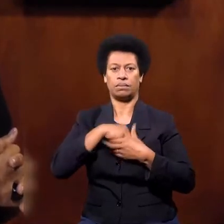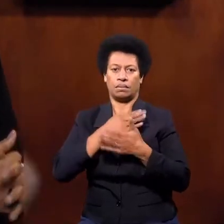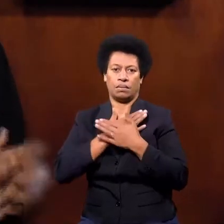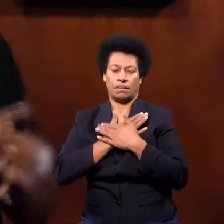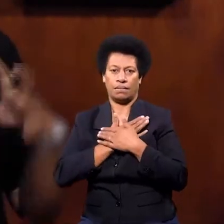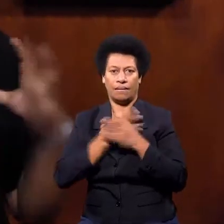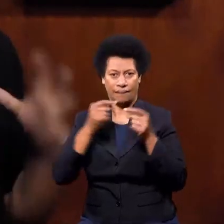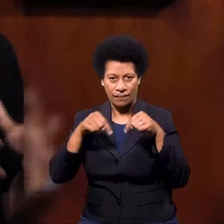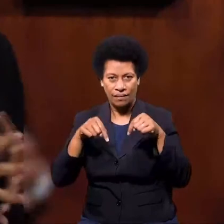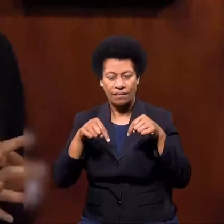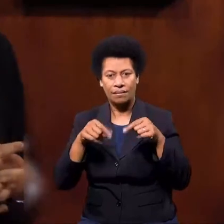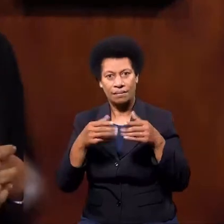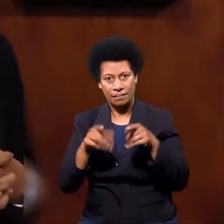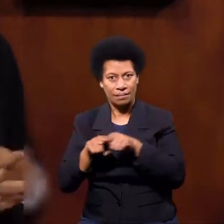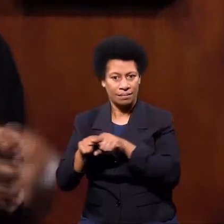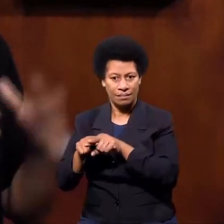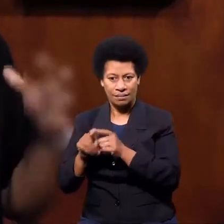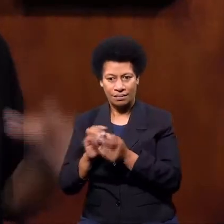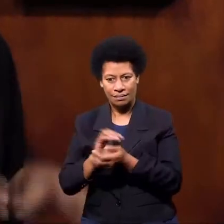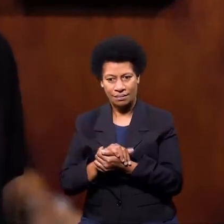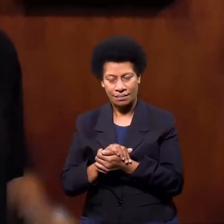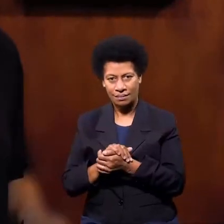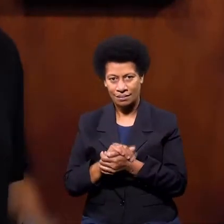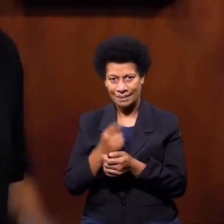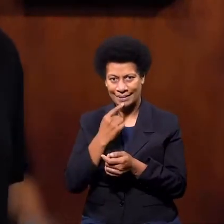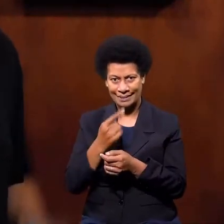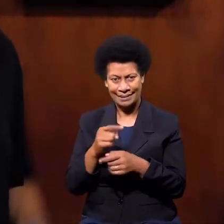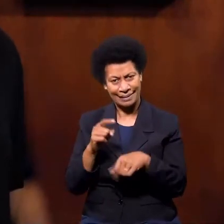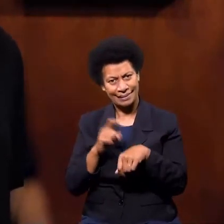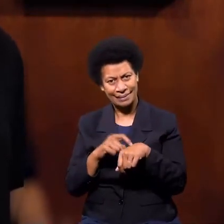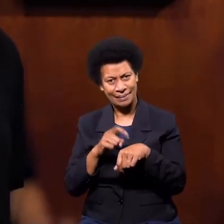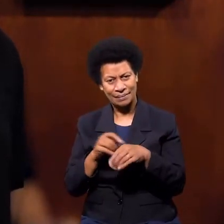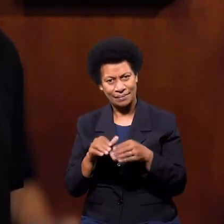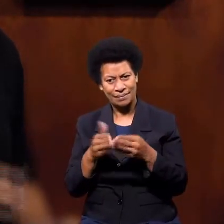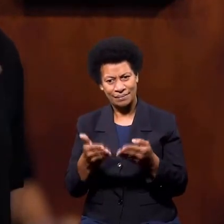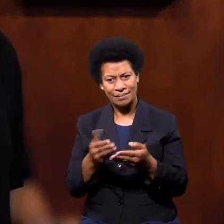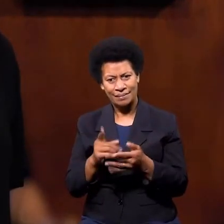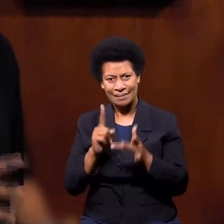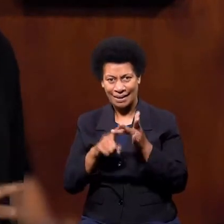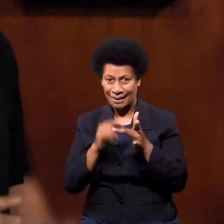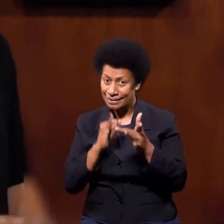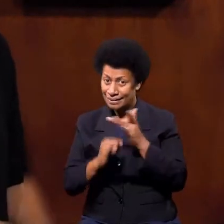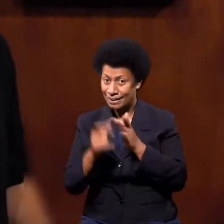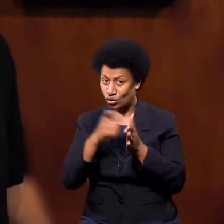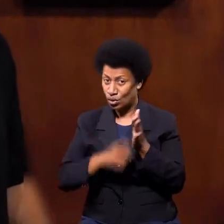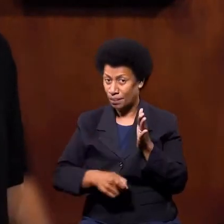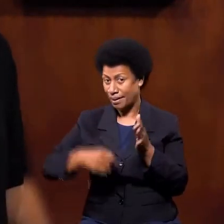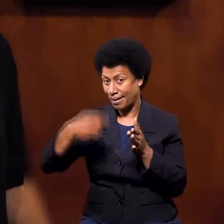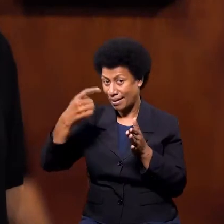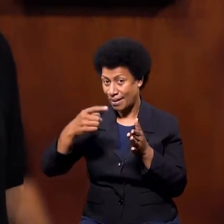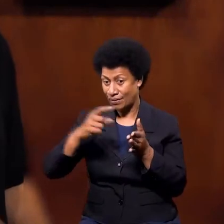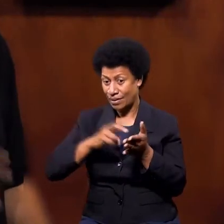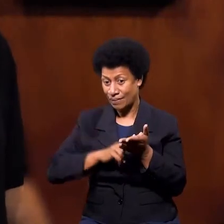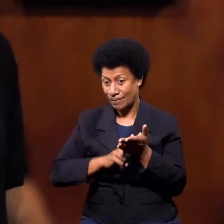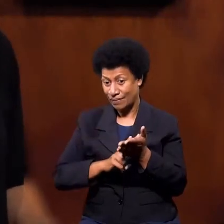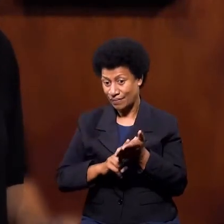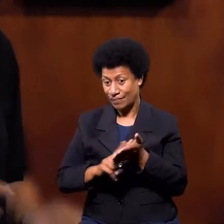Amen. You know, like I have just mentioned, maybe it is high time that I recite Isaiah chapter